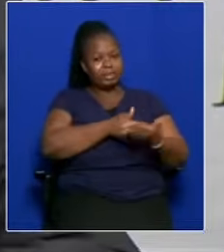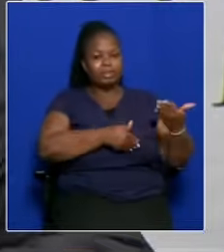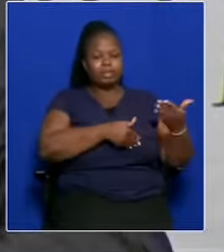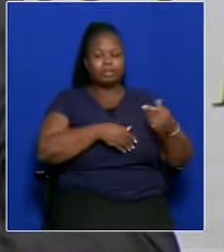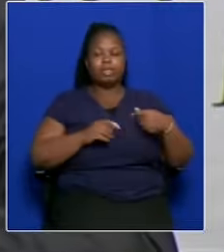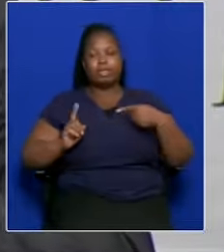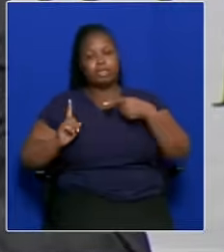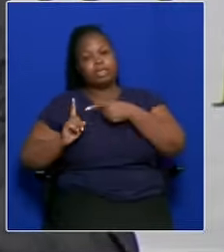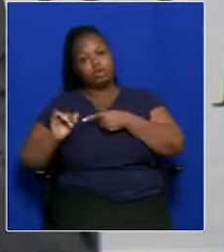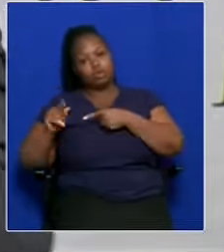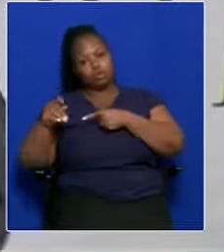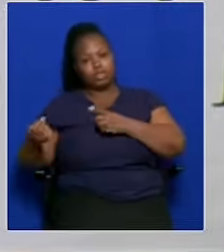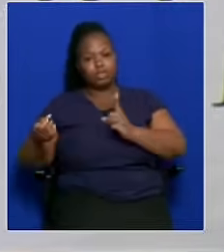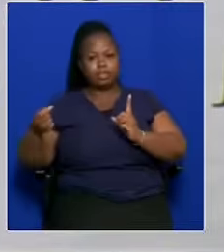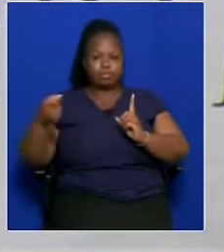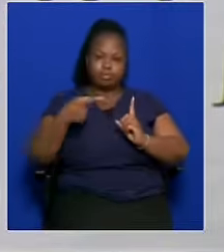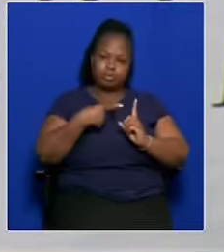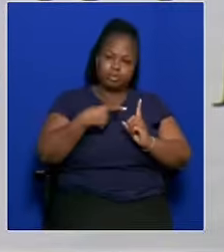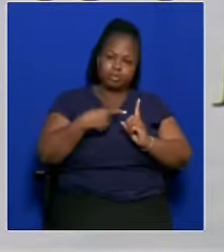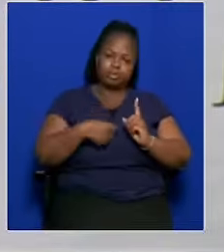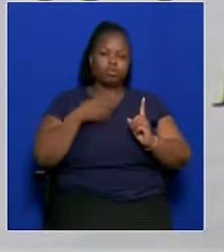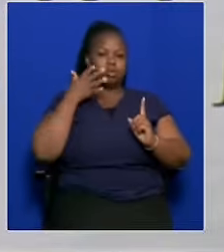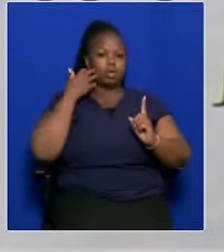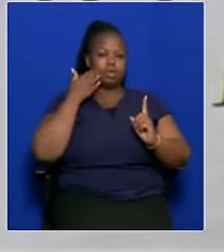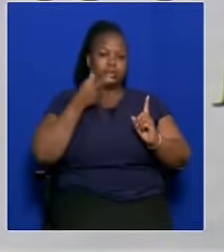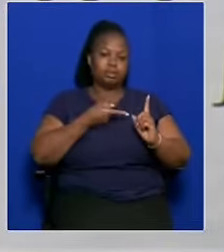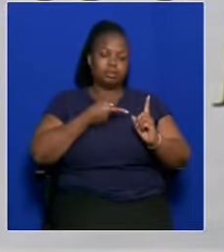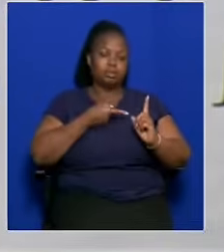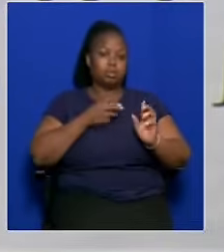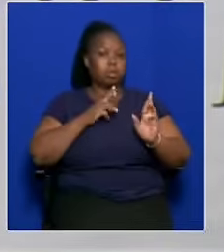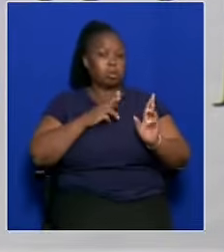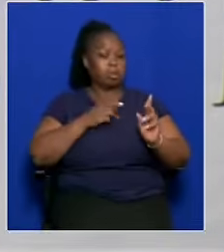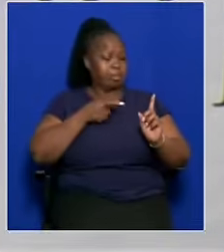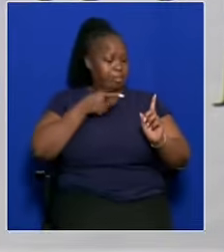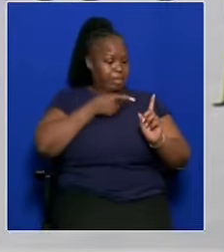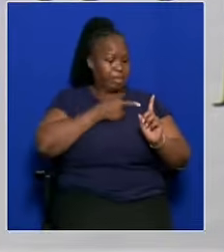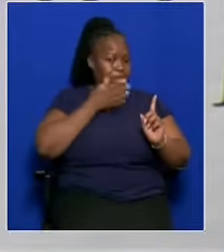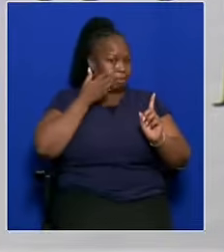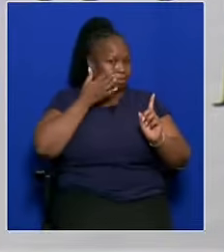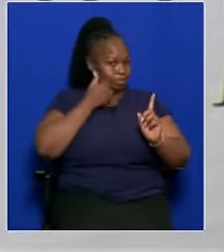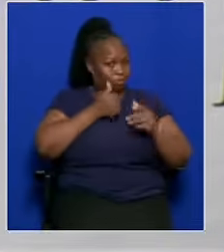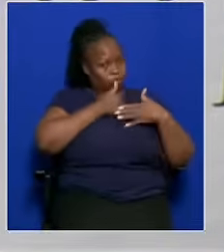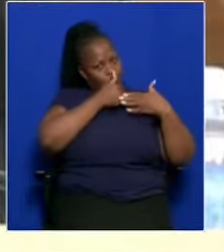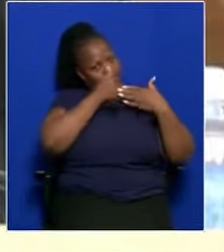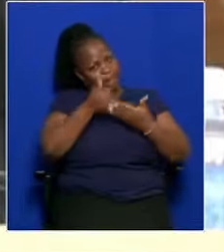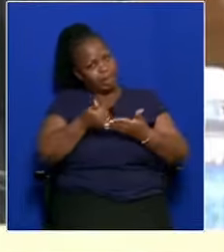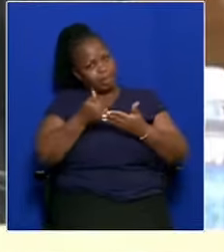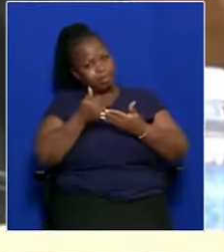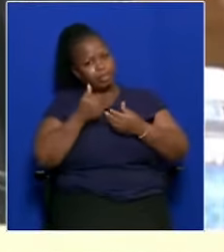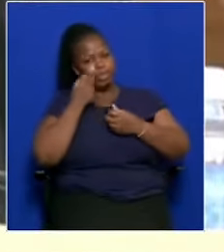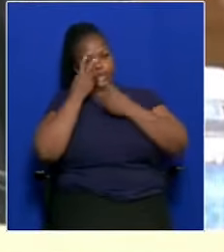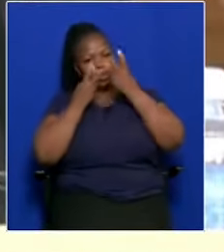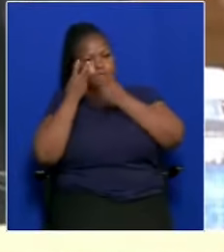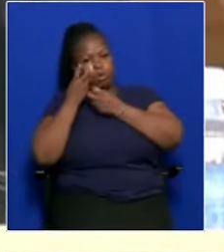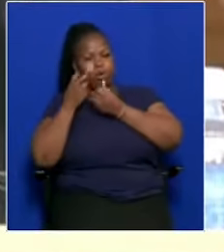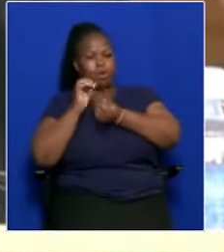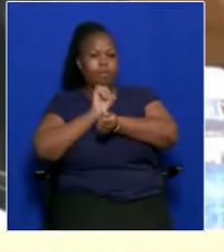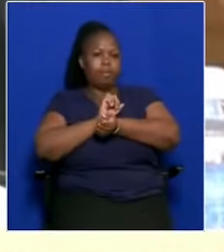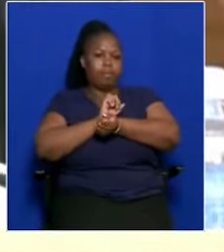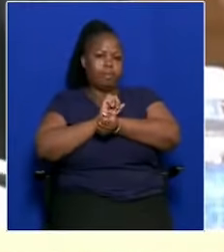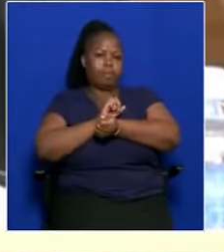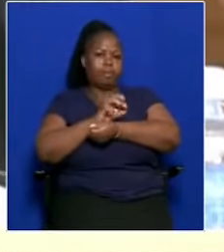Matlala, with the hope that Matlala would assist Mukosi to arrest Mr. Musa